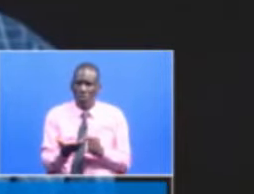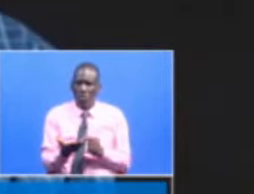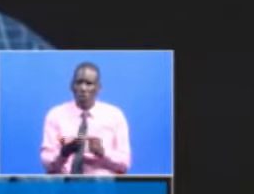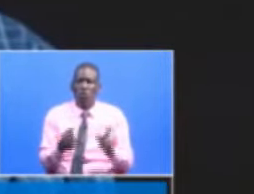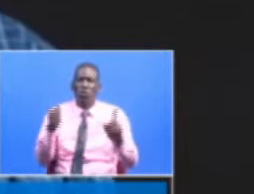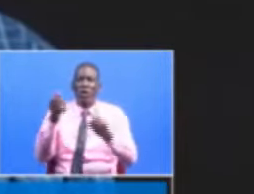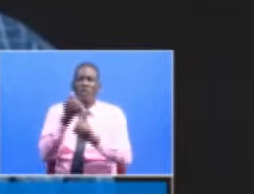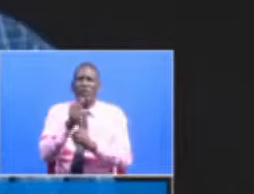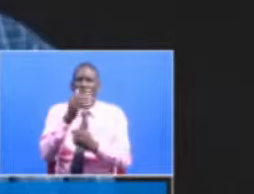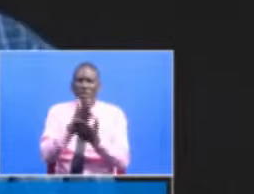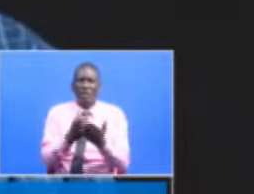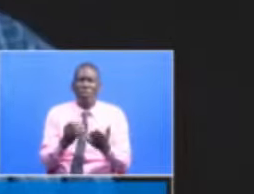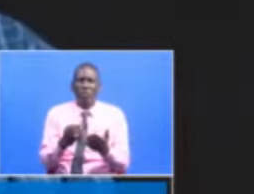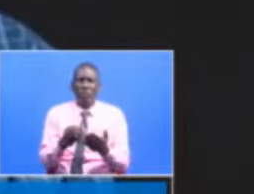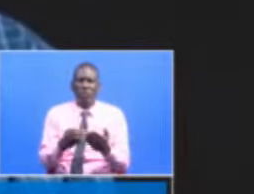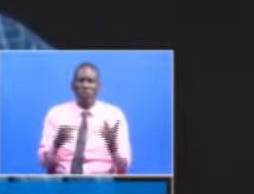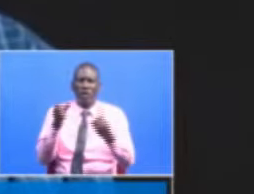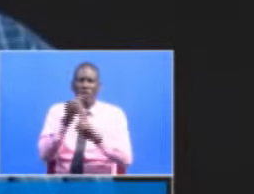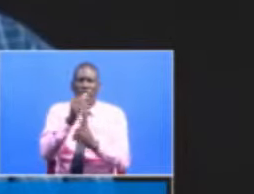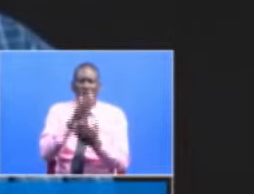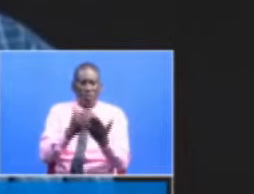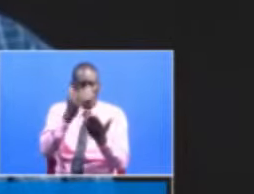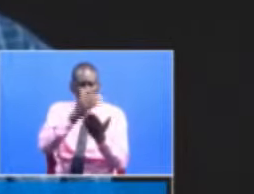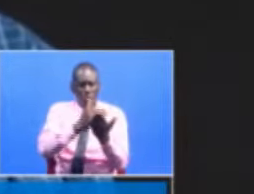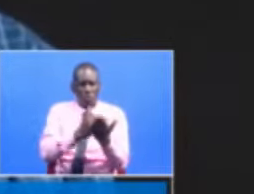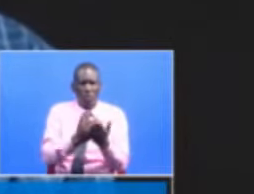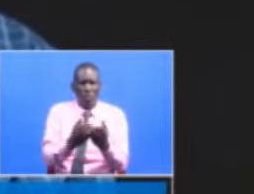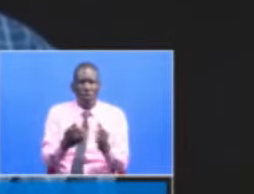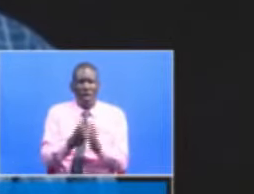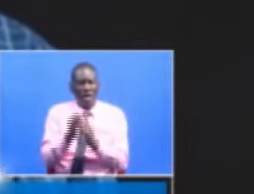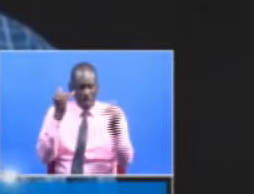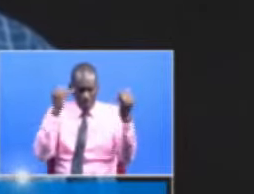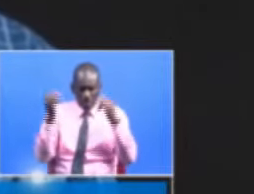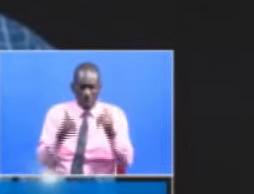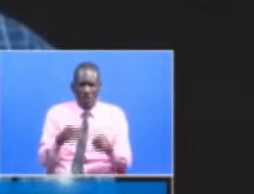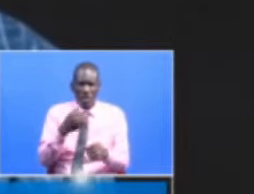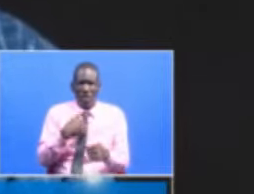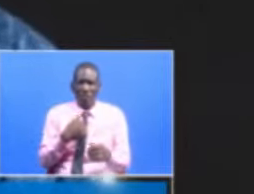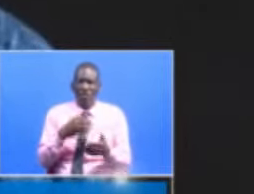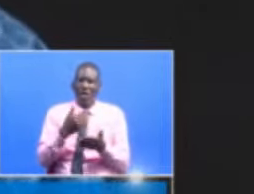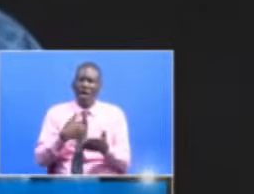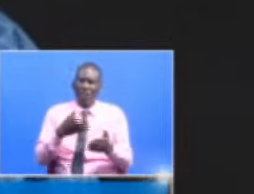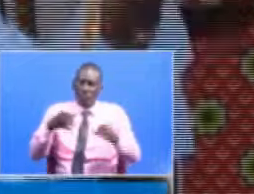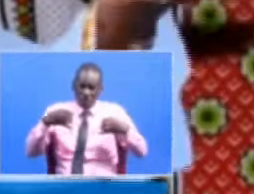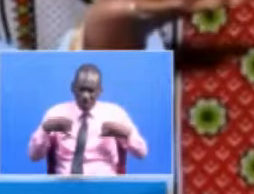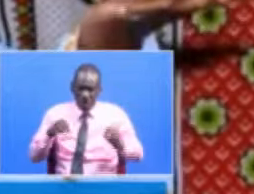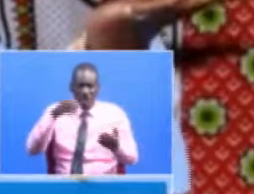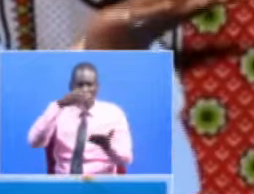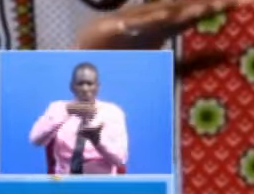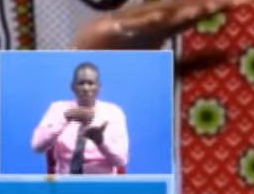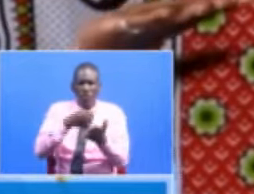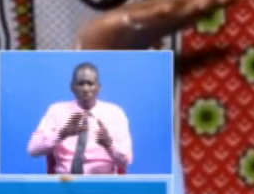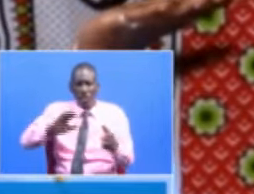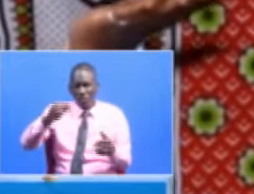of the programs and initiatives that they do have. Have you tried to engage the county?